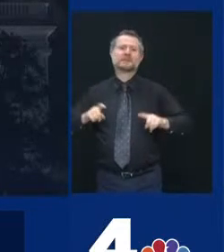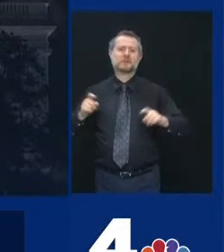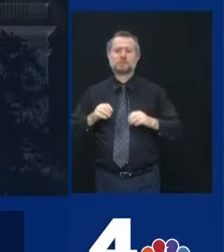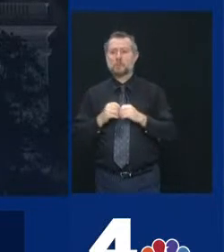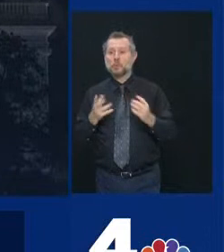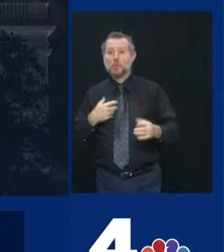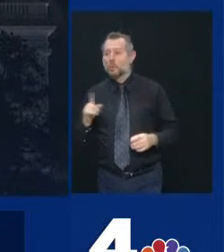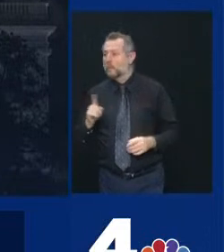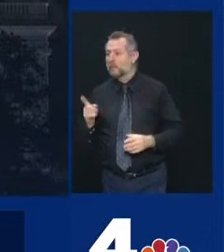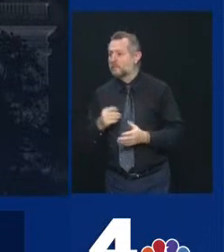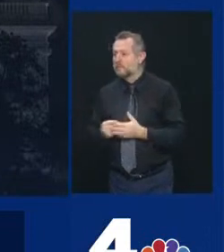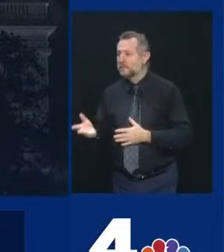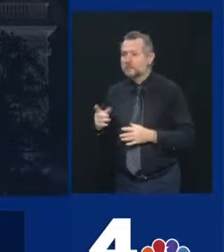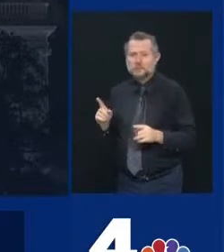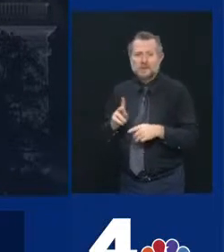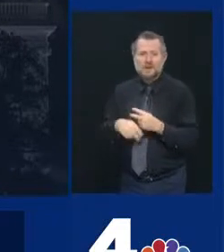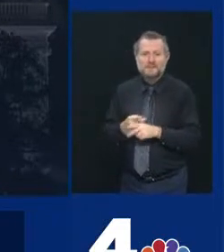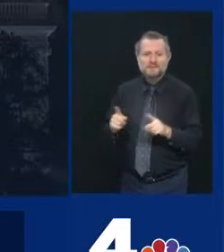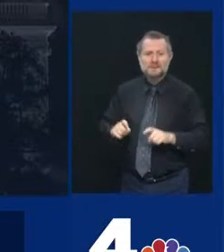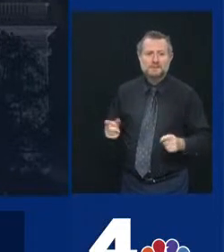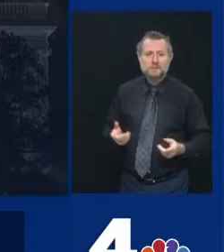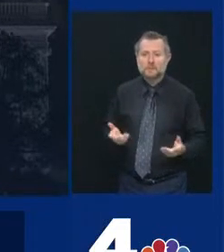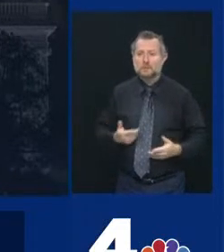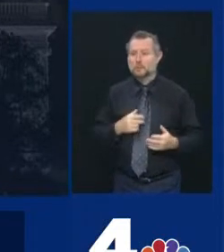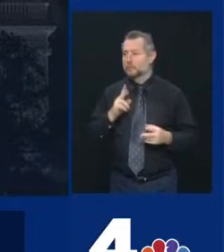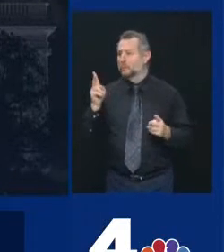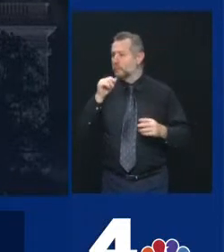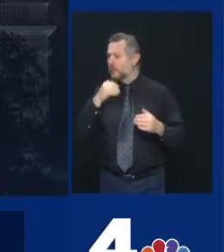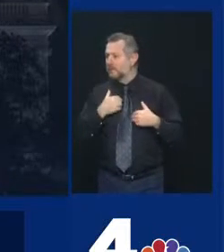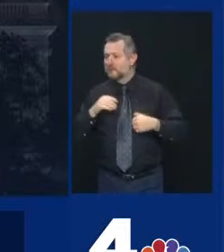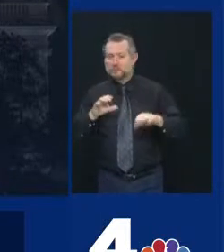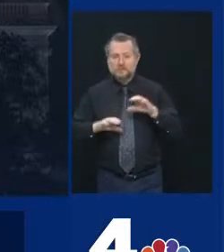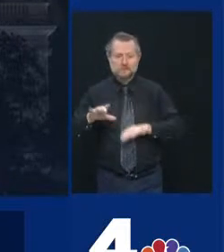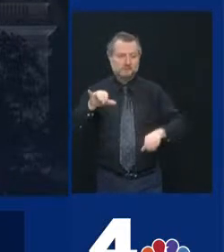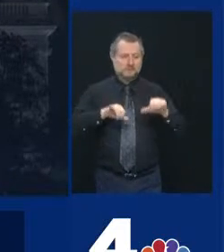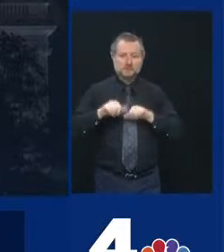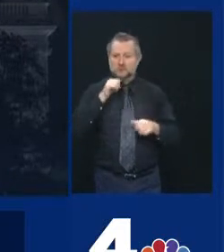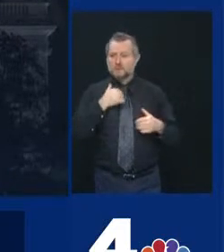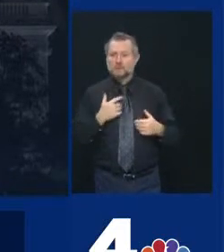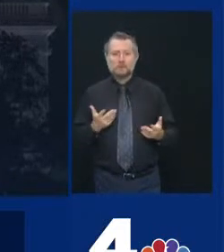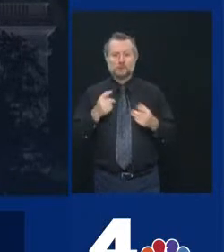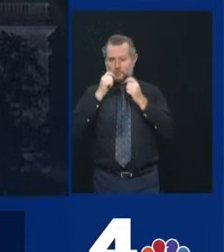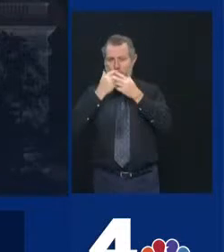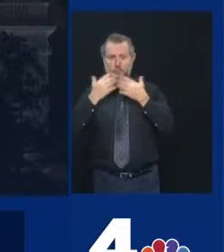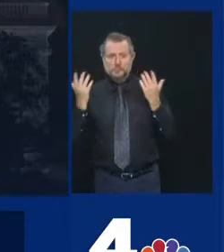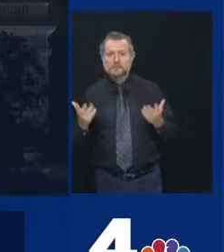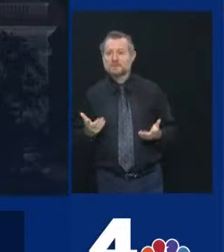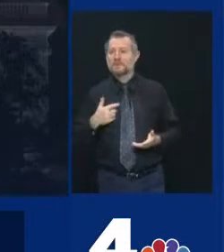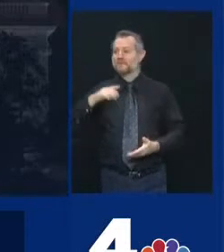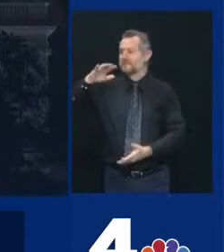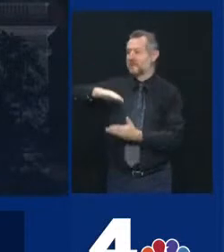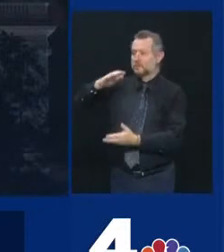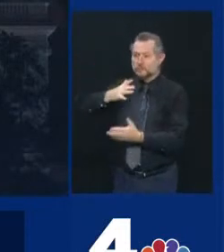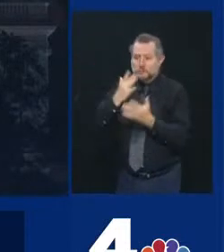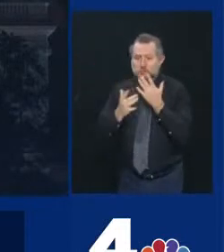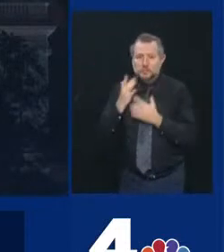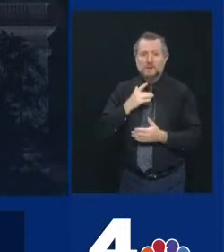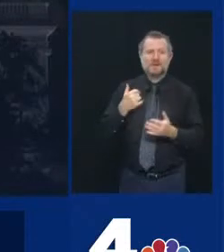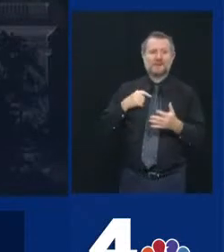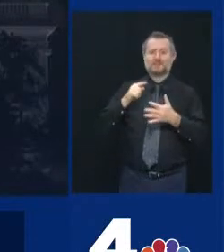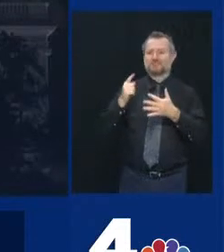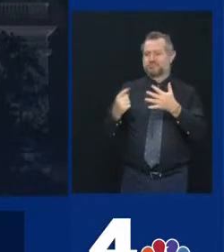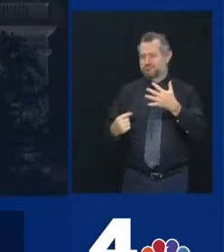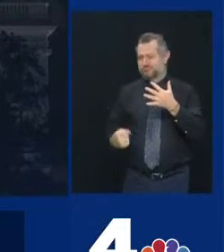there are no supplies. And there are no Q-tips. And there are no ventilators. And there are no reagents. We can't